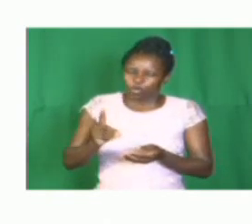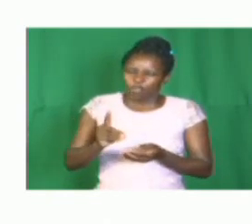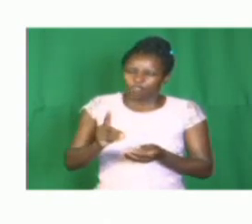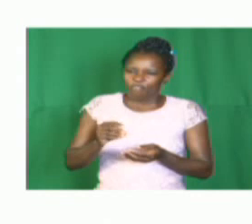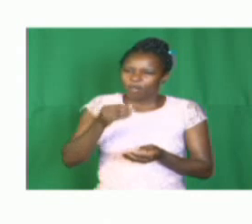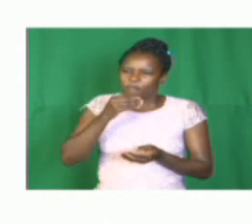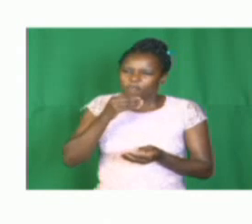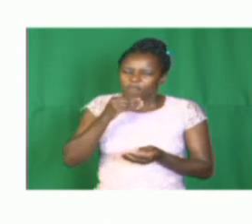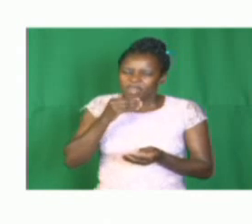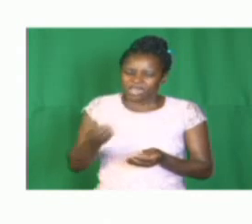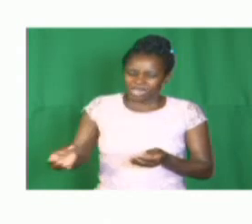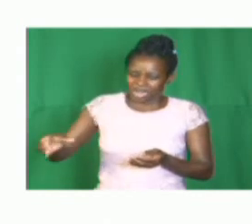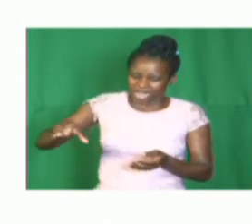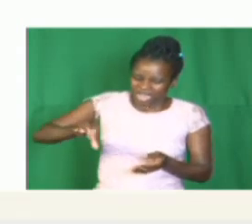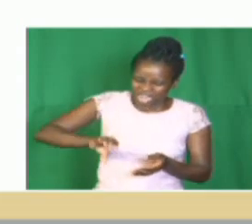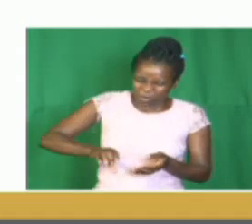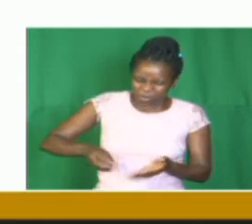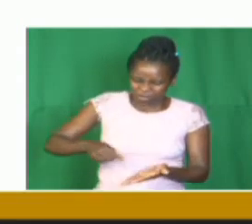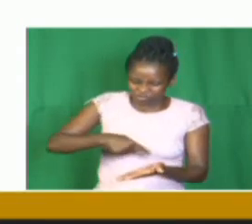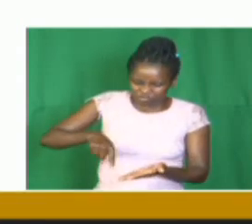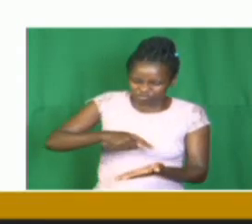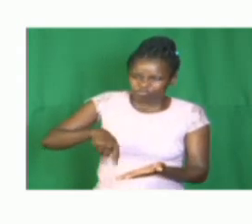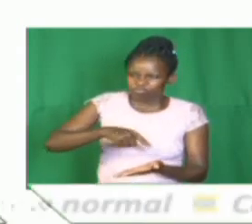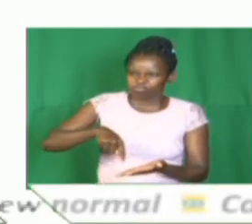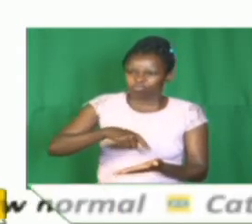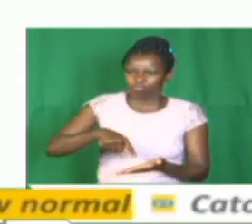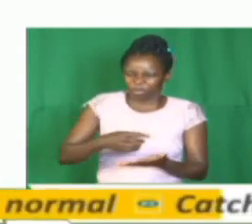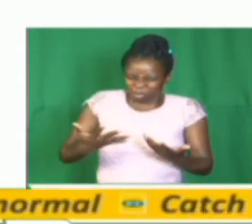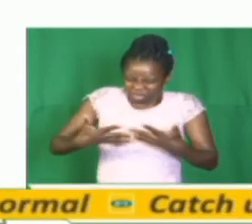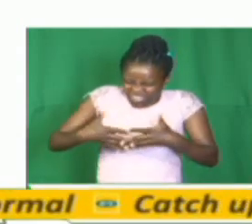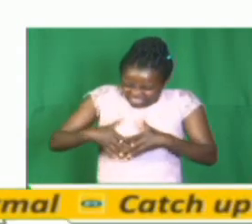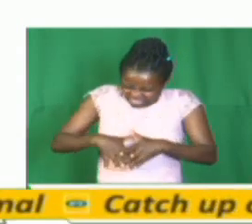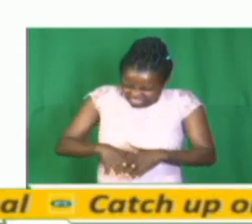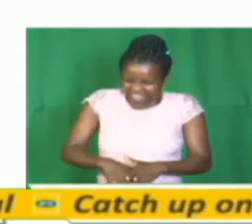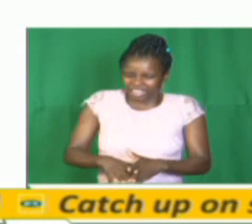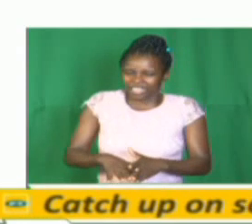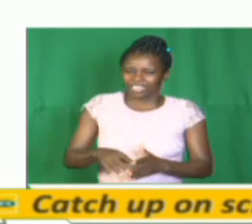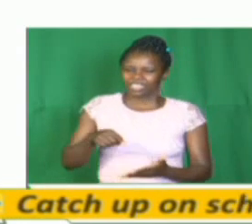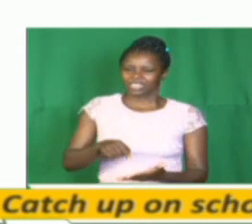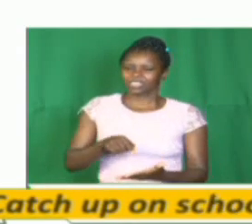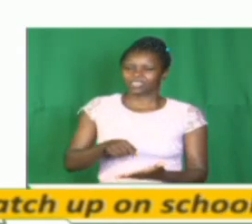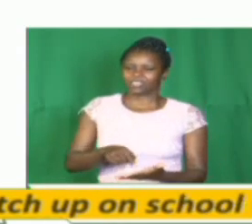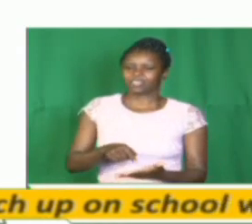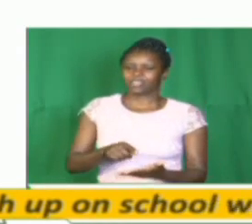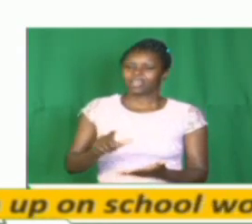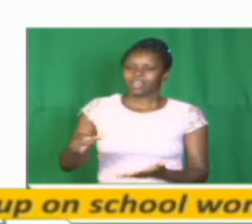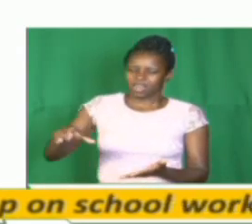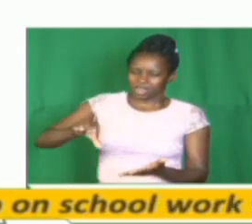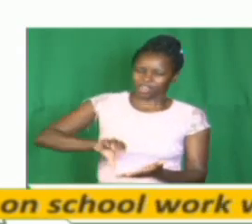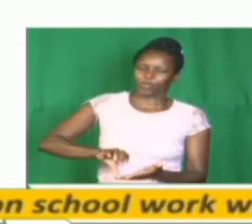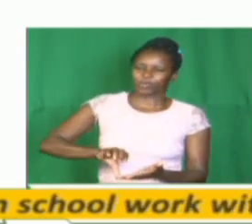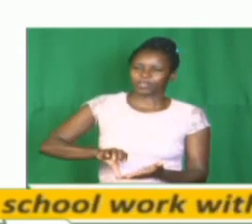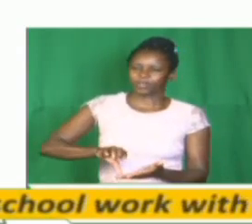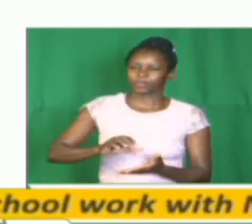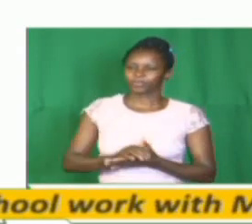a liquid and become part of the liquid. To mix with a liquid and become part